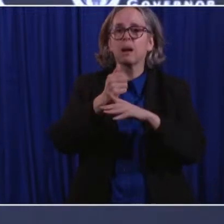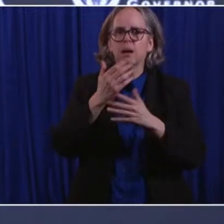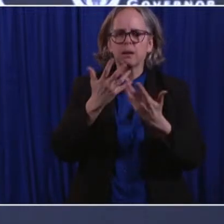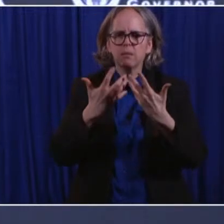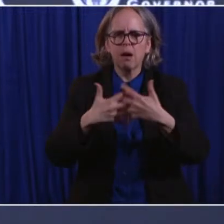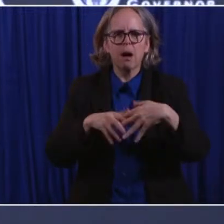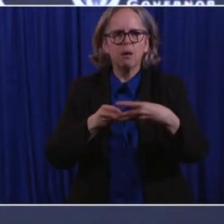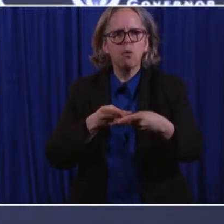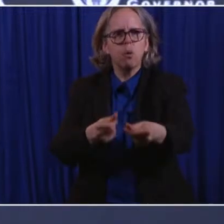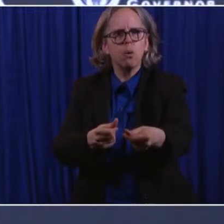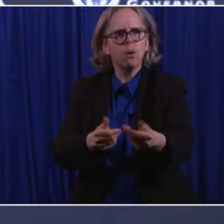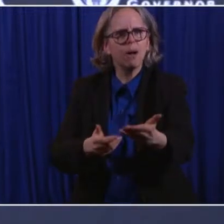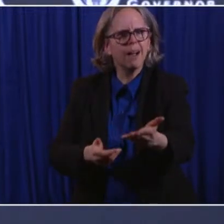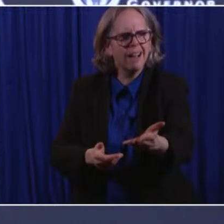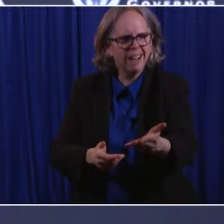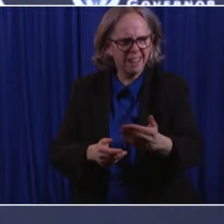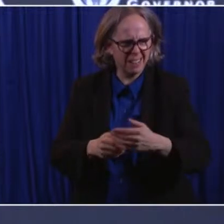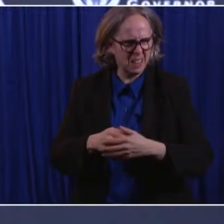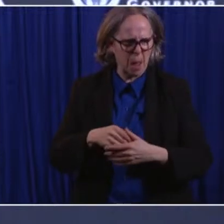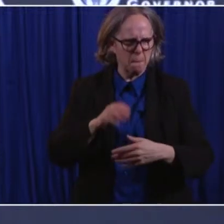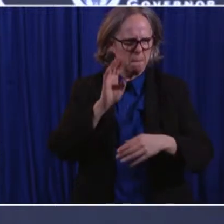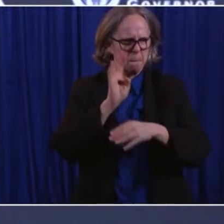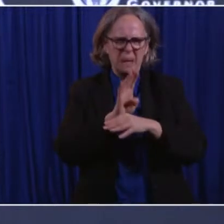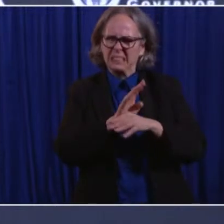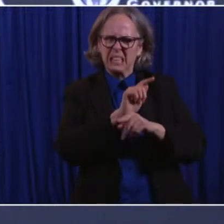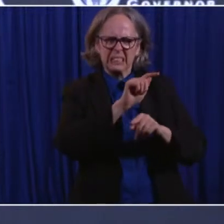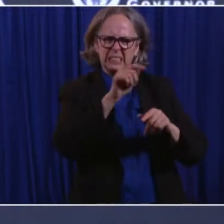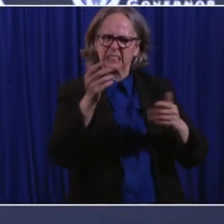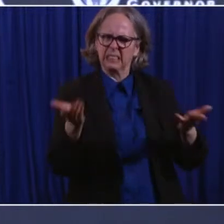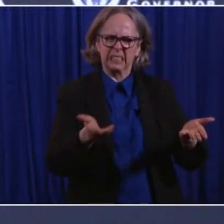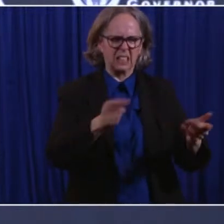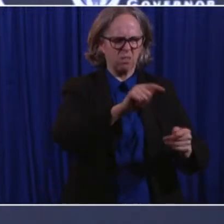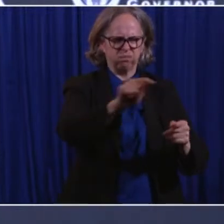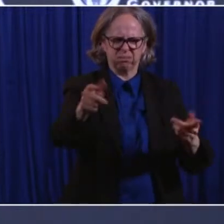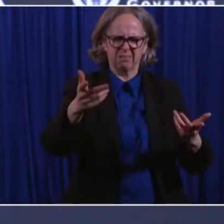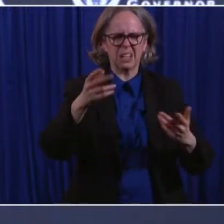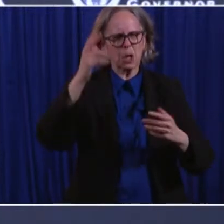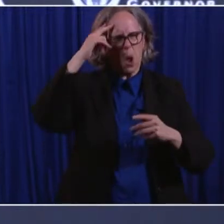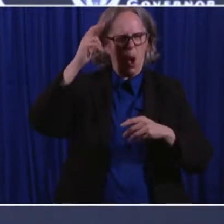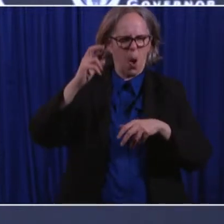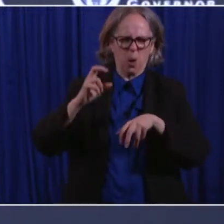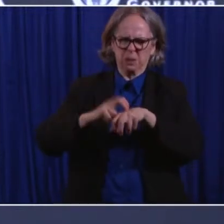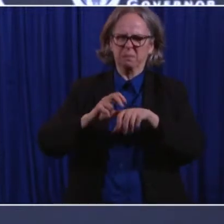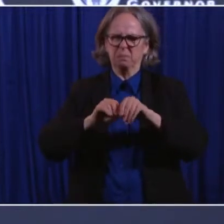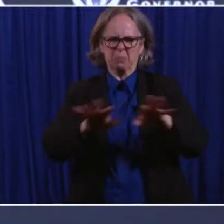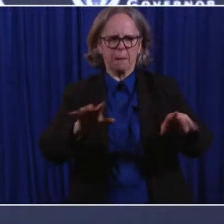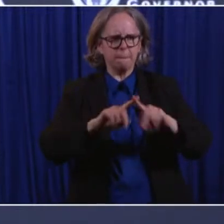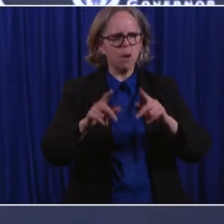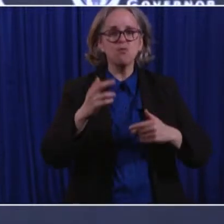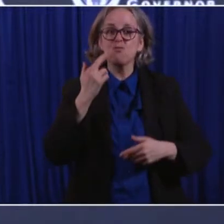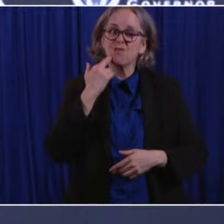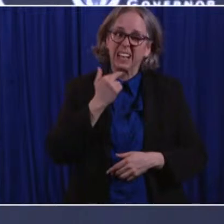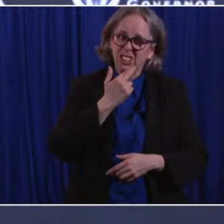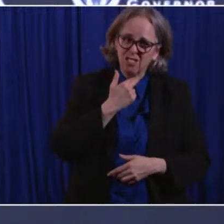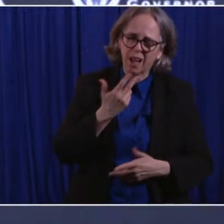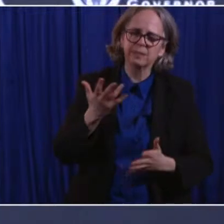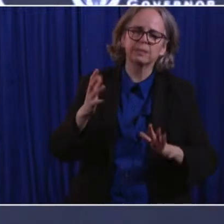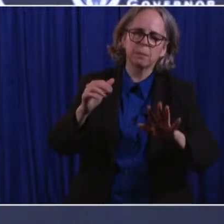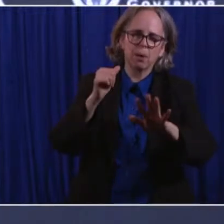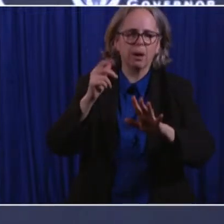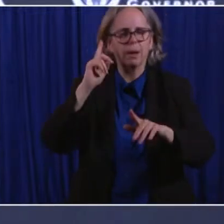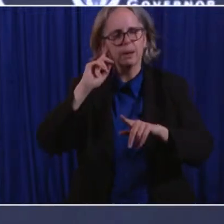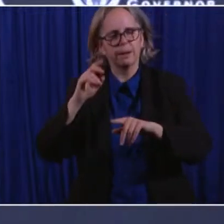business. And I think the restaurants and the bars, with a few exceptions,